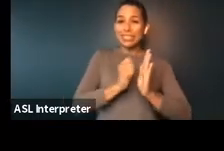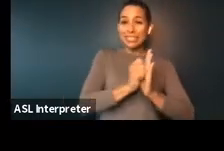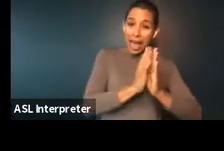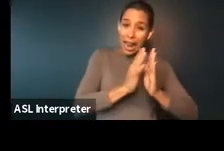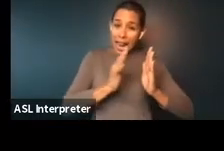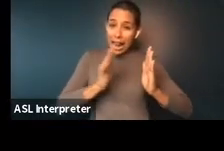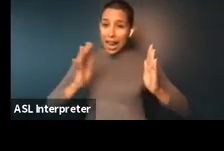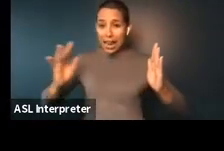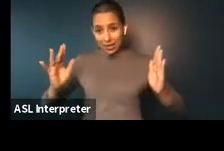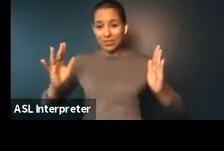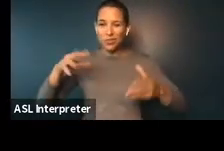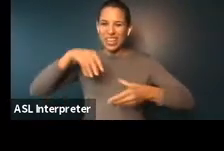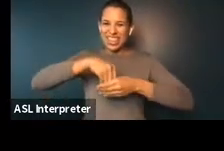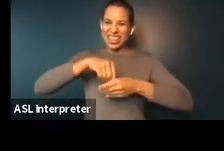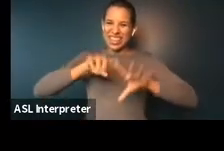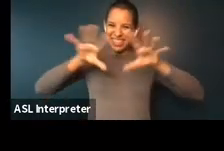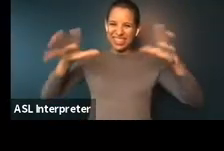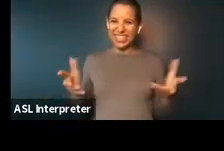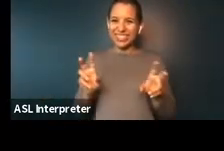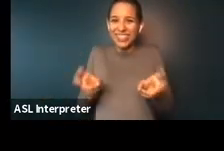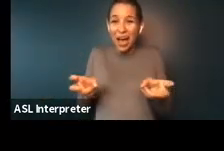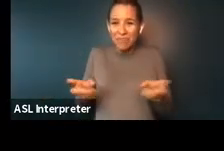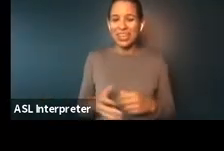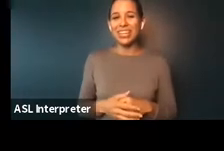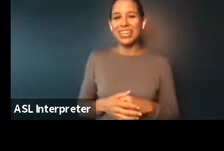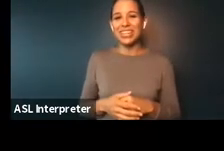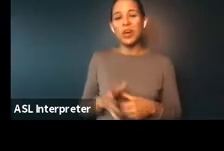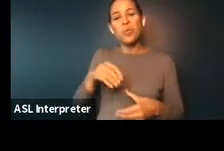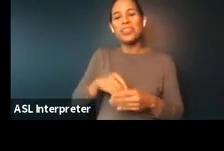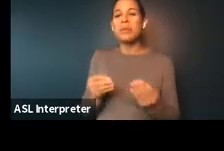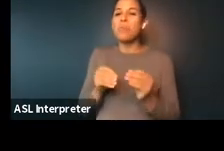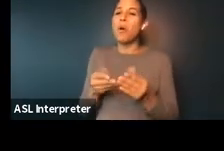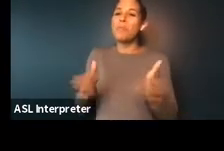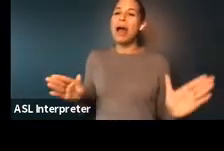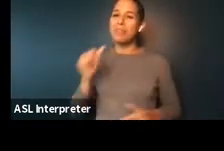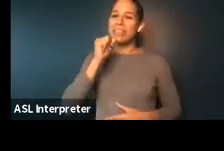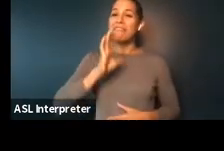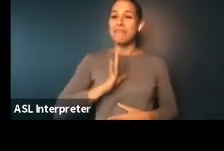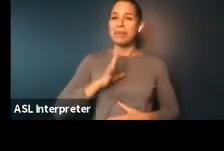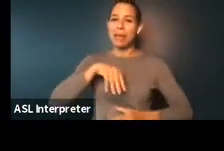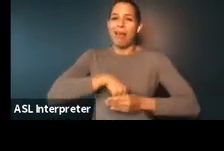of queer feminists and, you know, or femininity more broadly, especially, um,